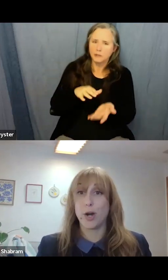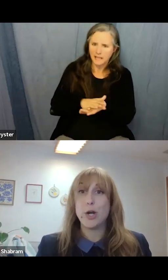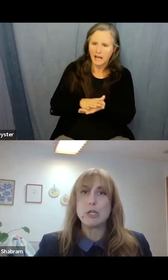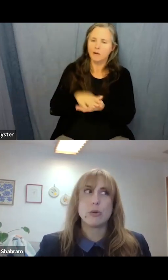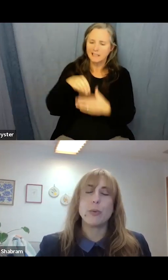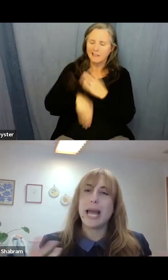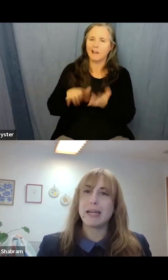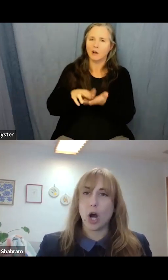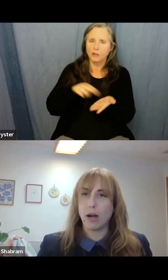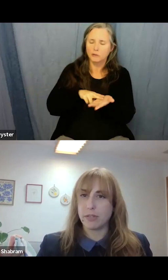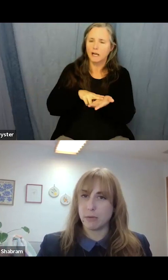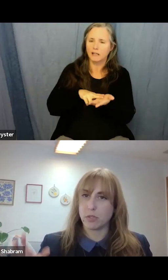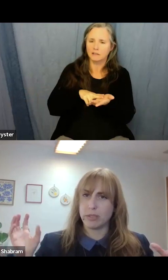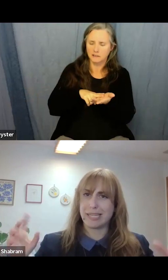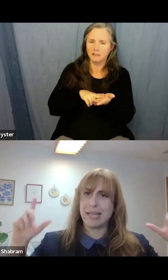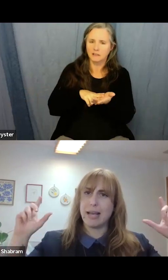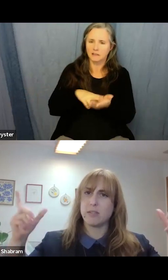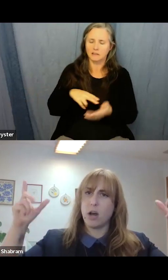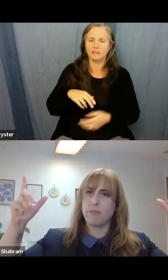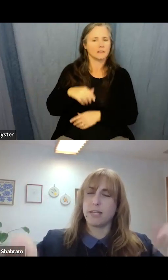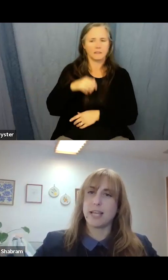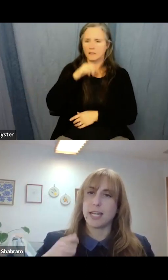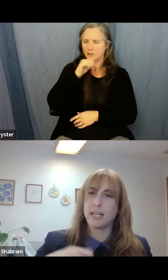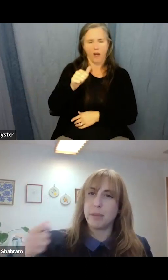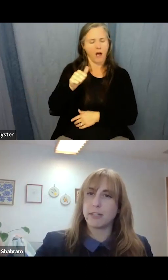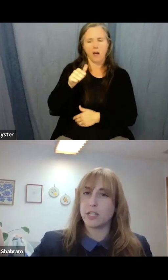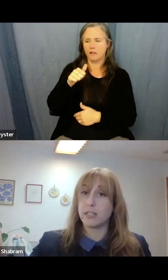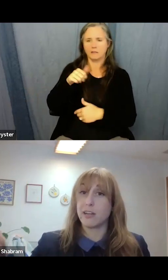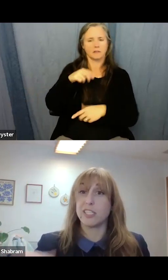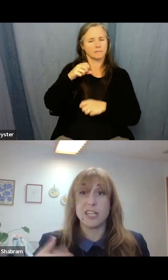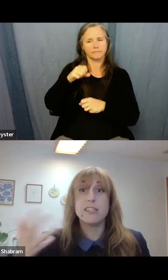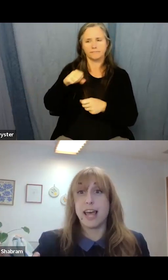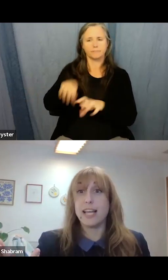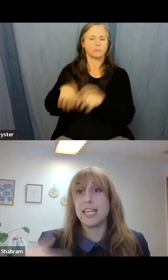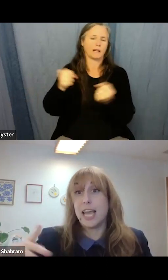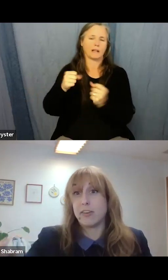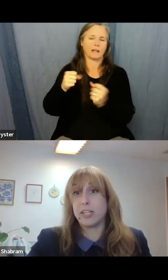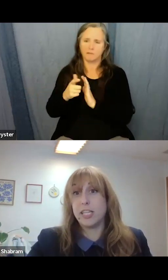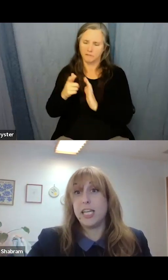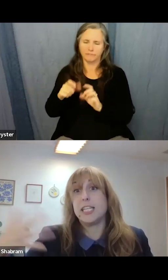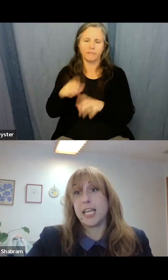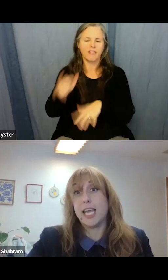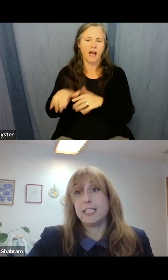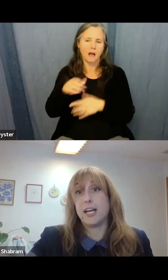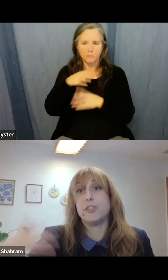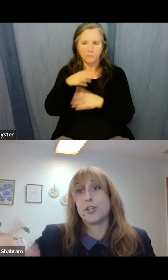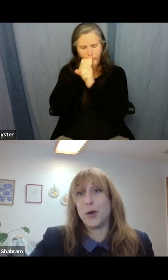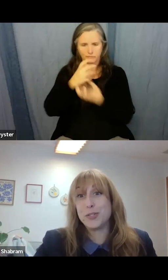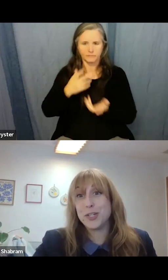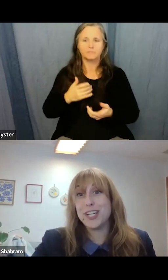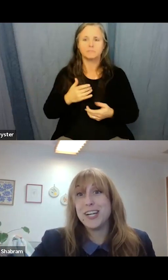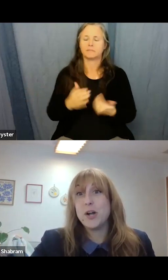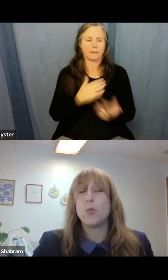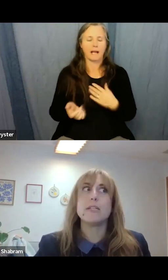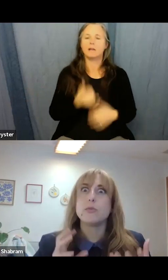they are. So if we had an office that was called like SAS office and a kid badged into there, does that inherently indicate a